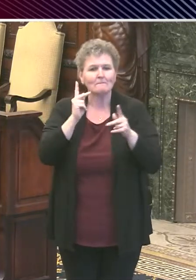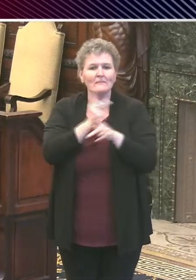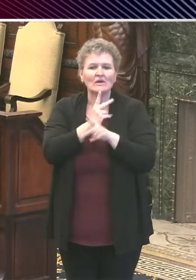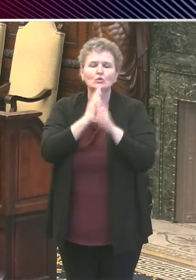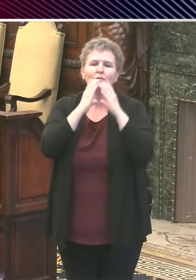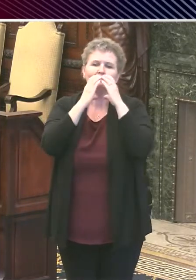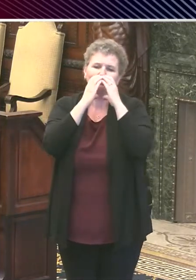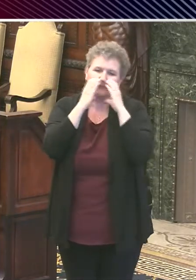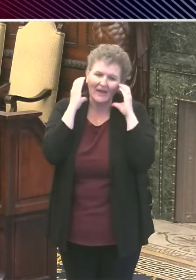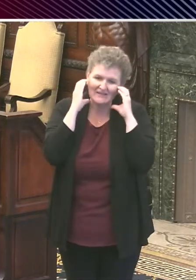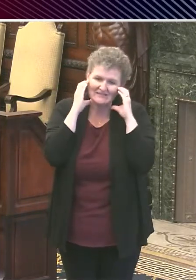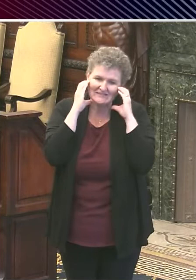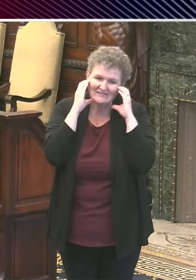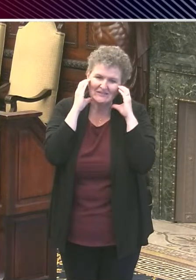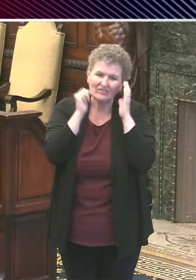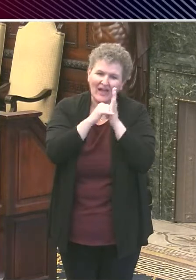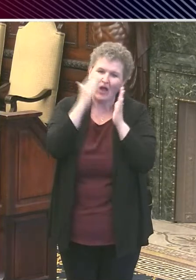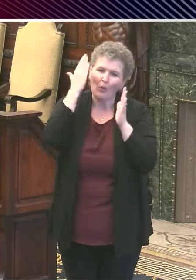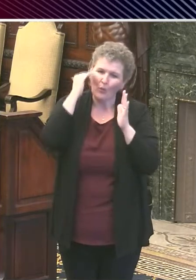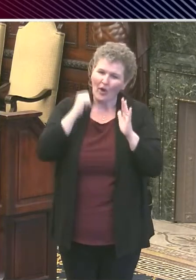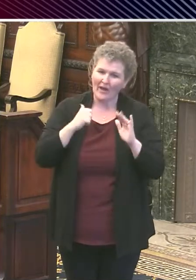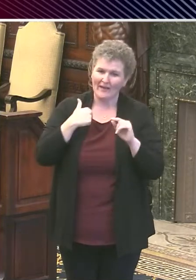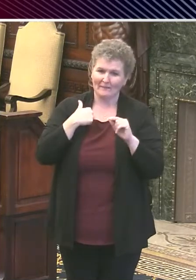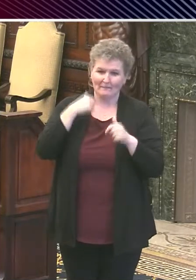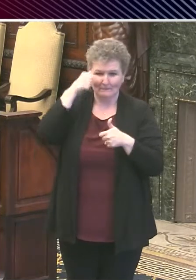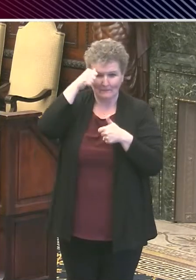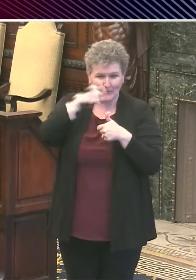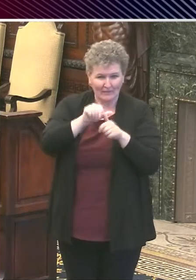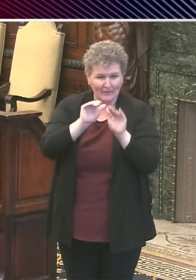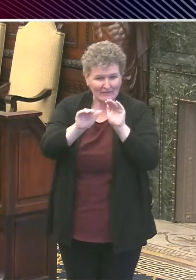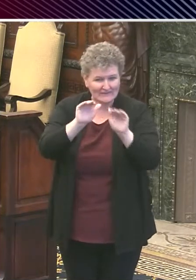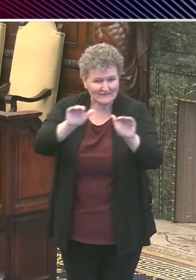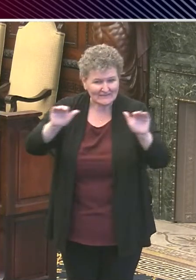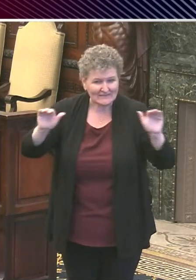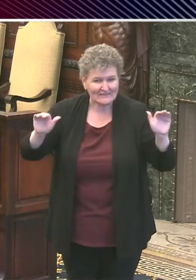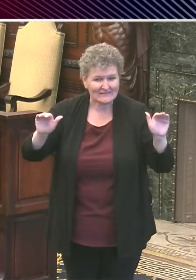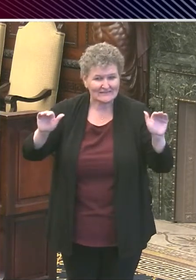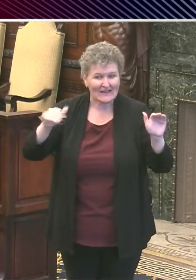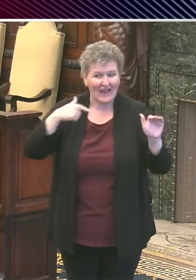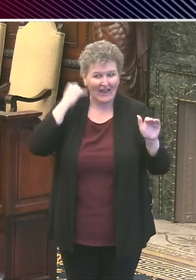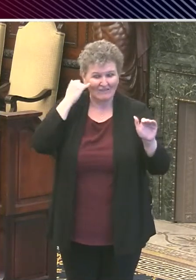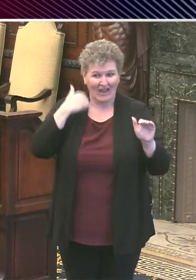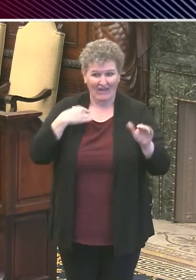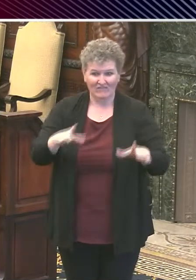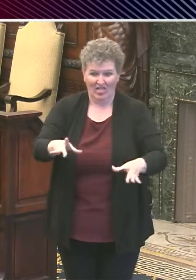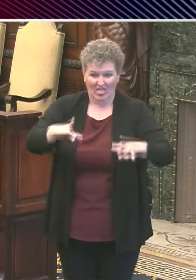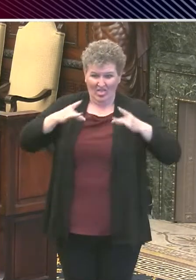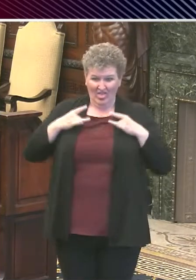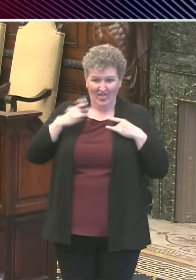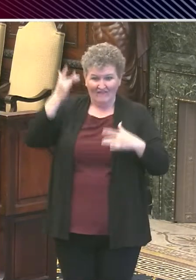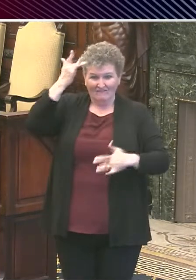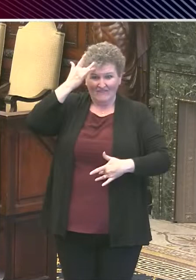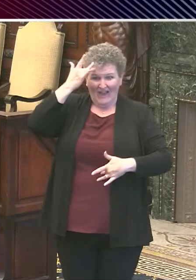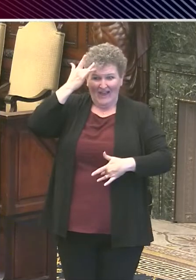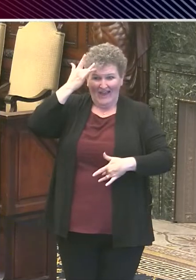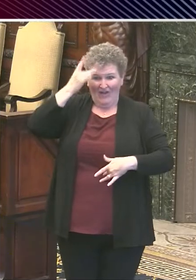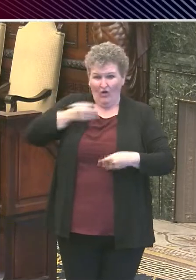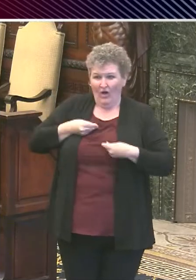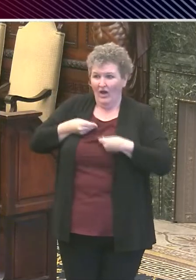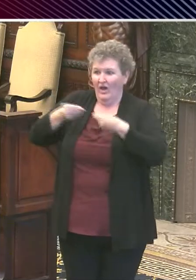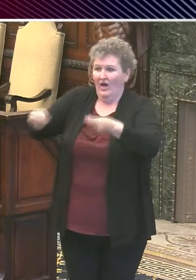me talk about why. Remember that people can have this virus and can spread it even if they have no symptoms. The virus